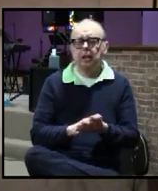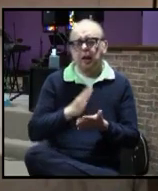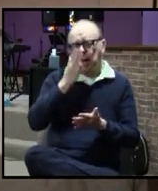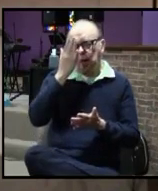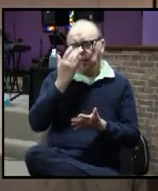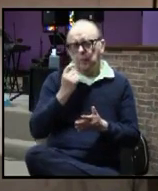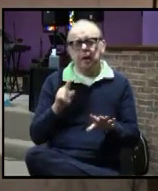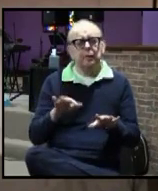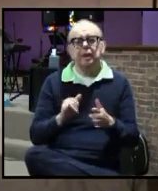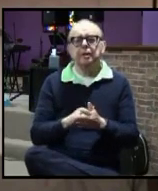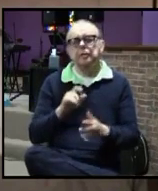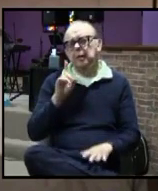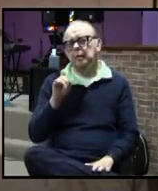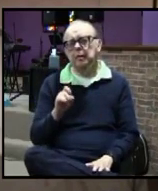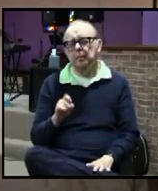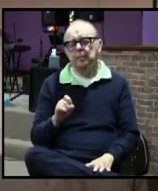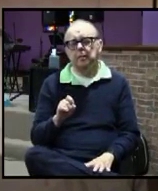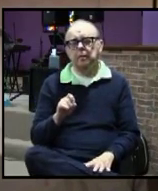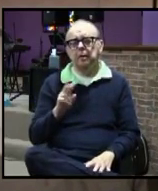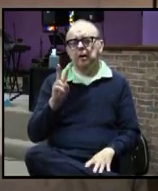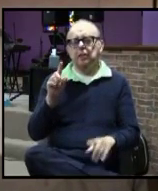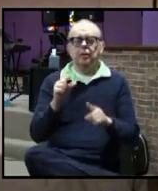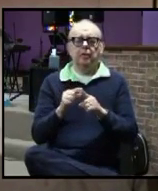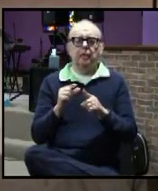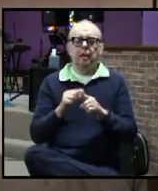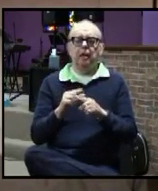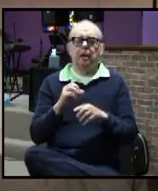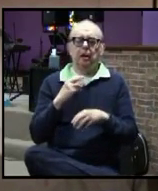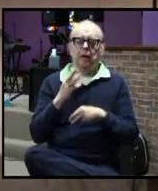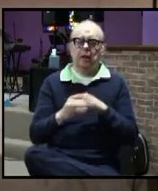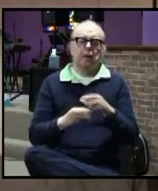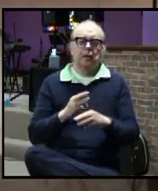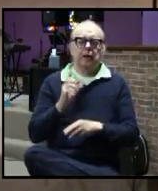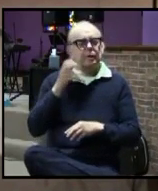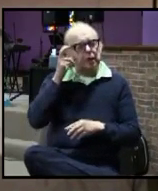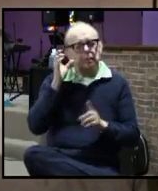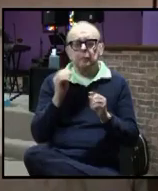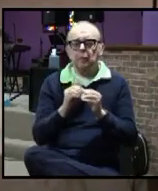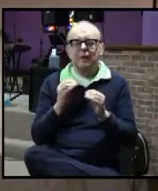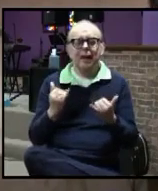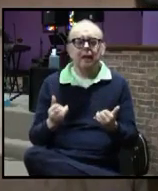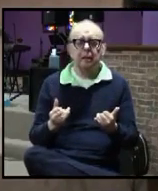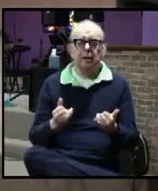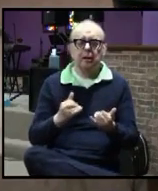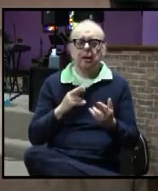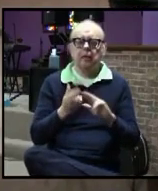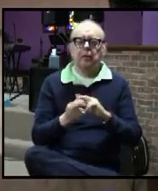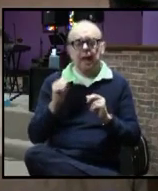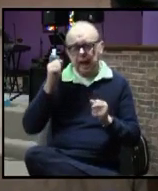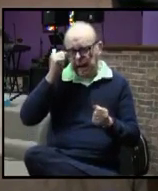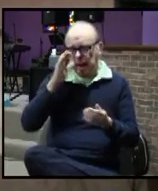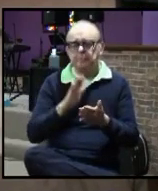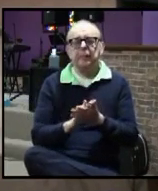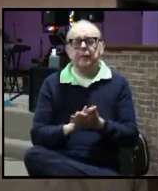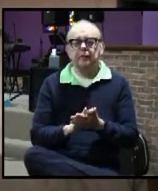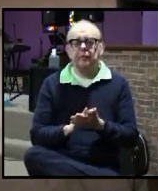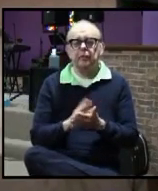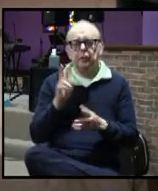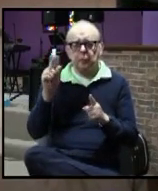But why do we need to do that? You know, these are two words that our world needs to hear more than anything today. Repent and